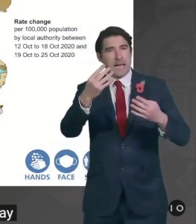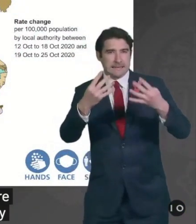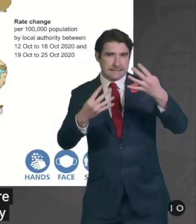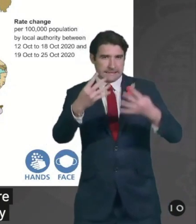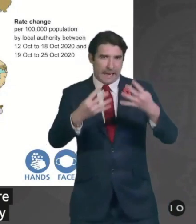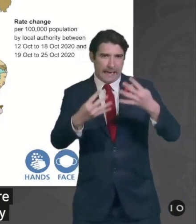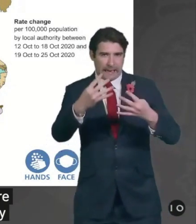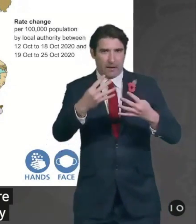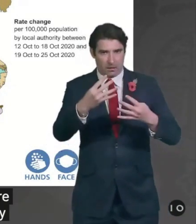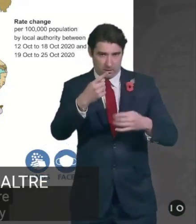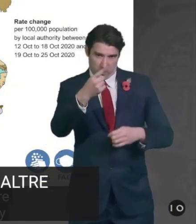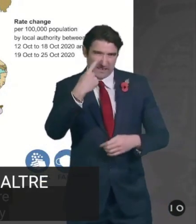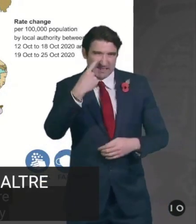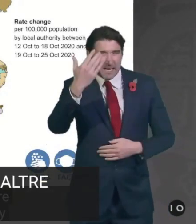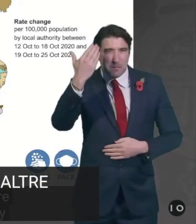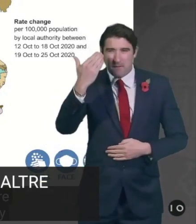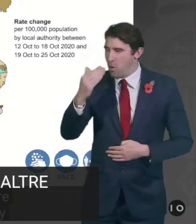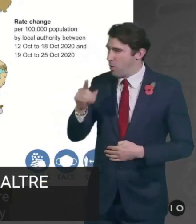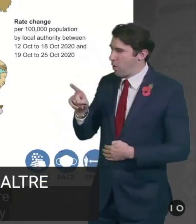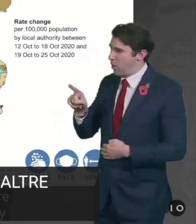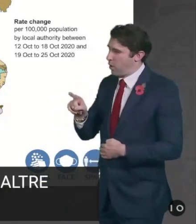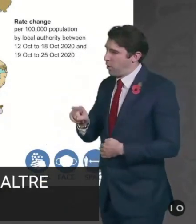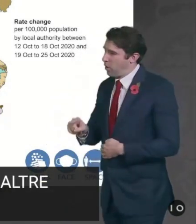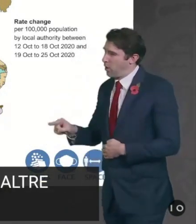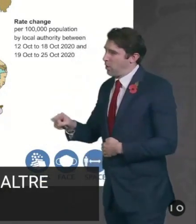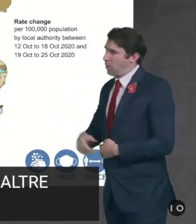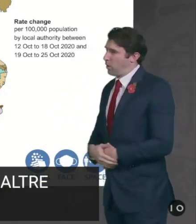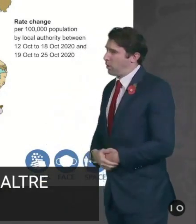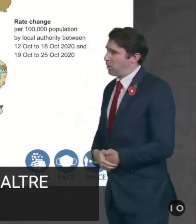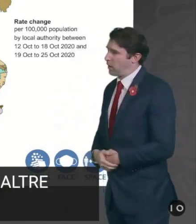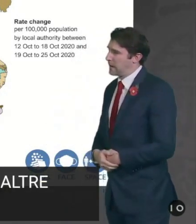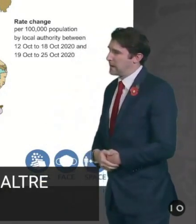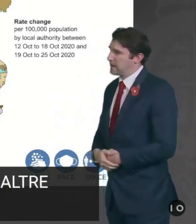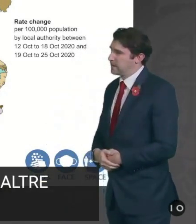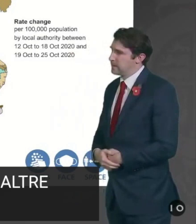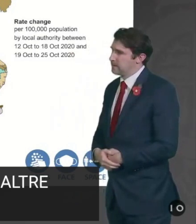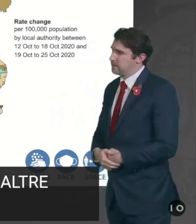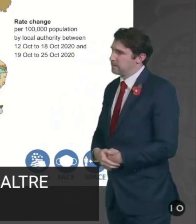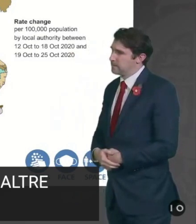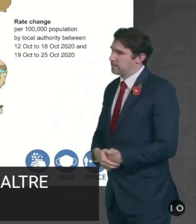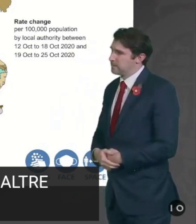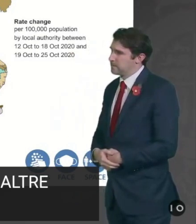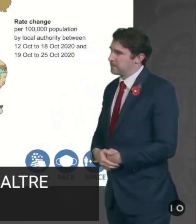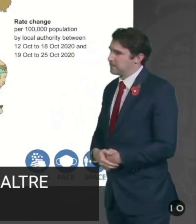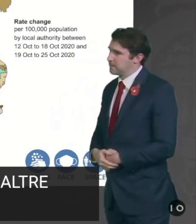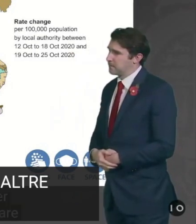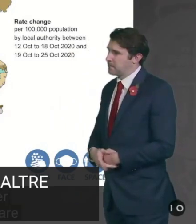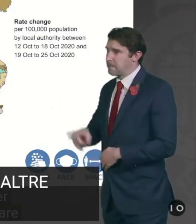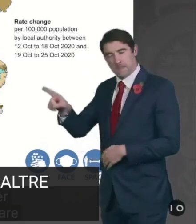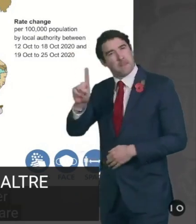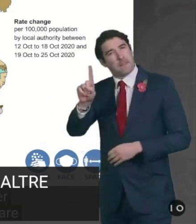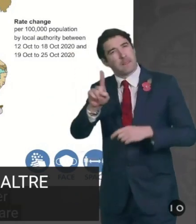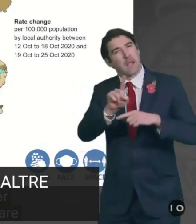the weekly case rate for COVID, which is in the darker colours, mean that the numbers are worse,